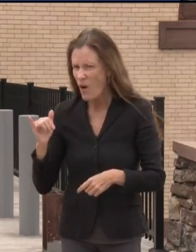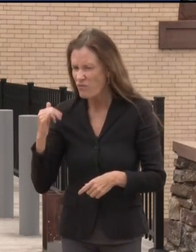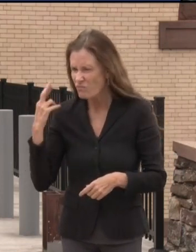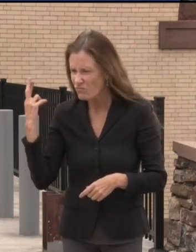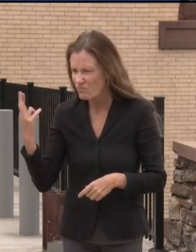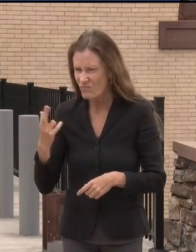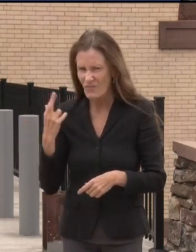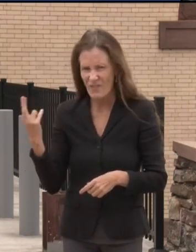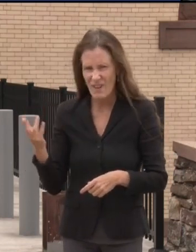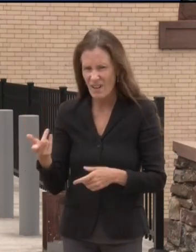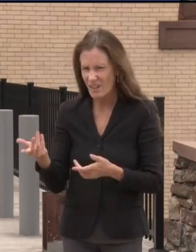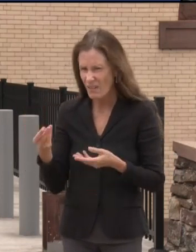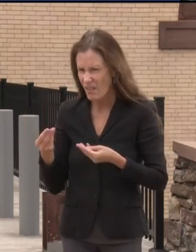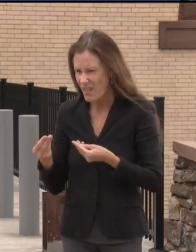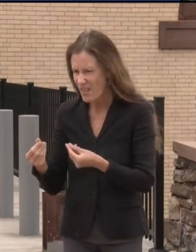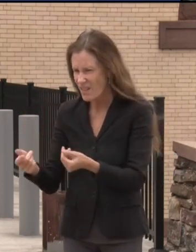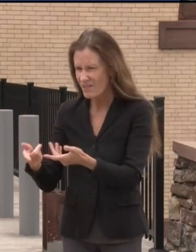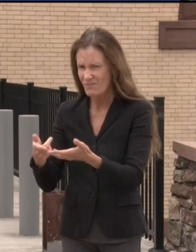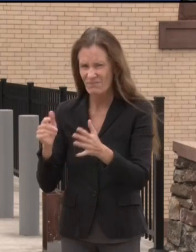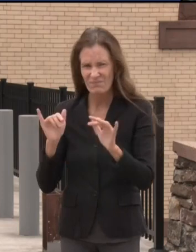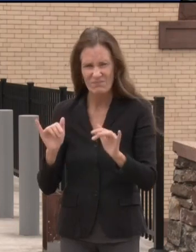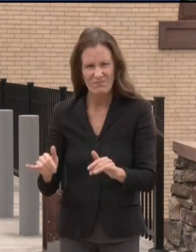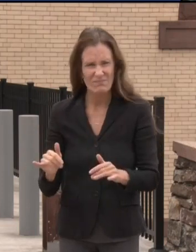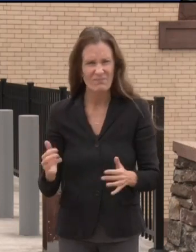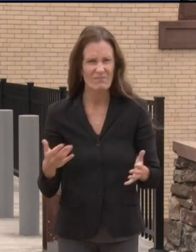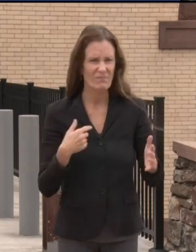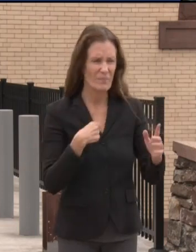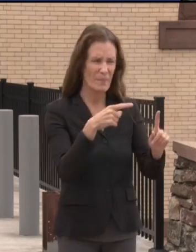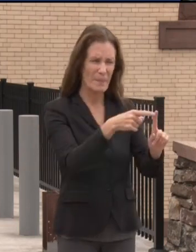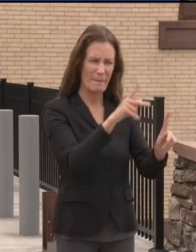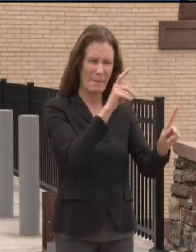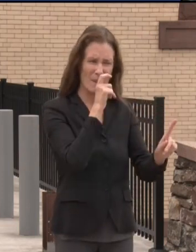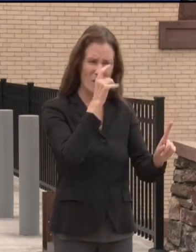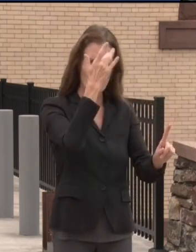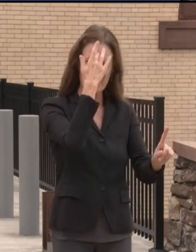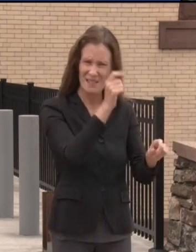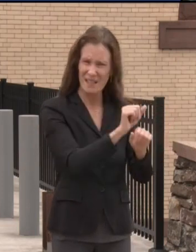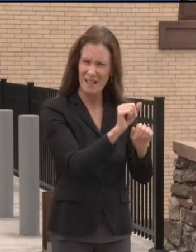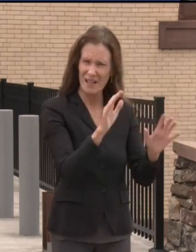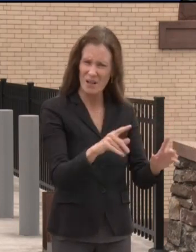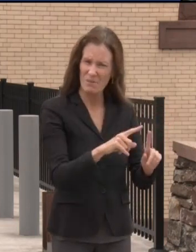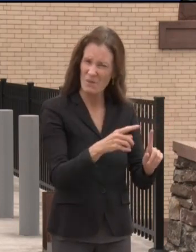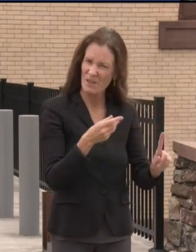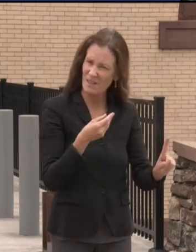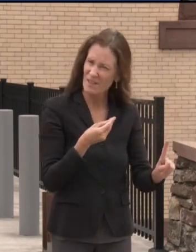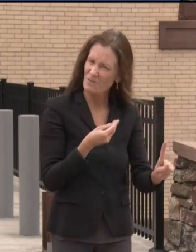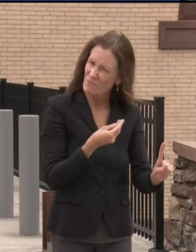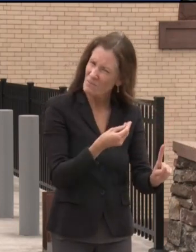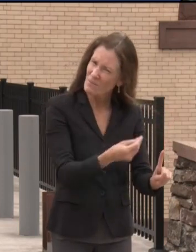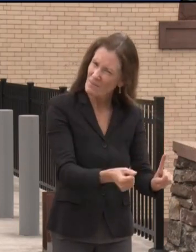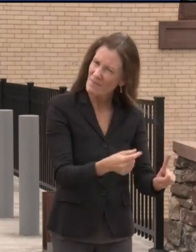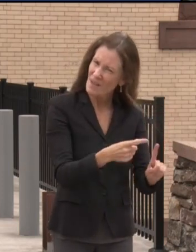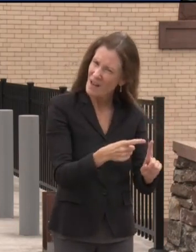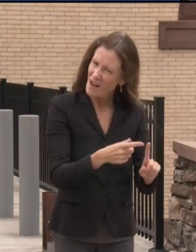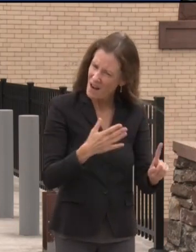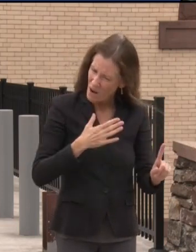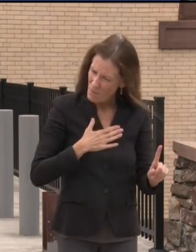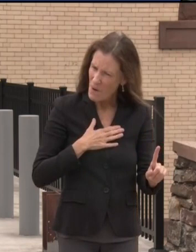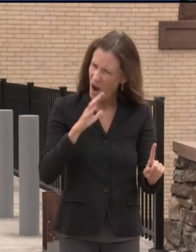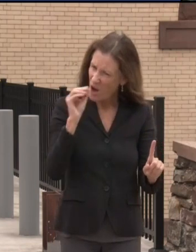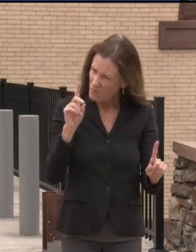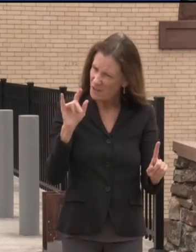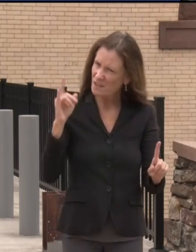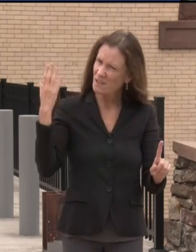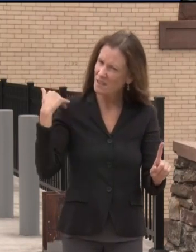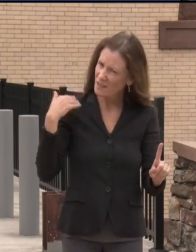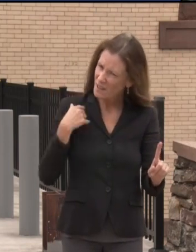employees worried about family members. I mean, these were things that were real expenses to my company, and I think this is the kind of thing